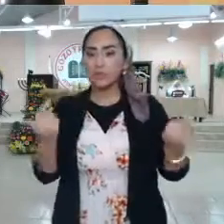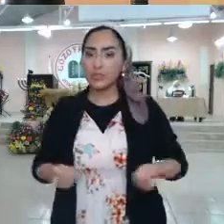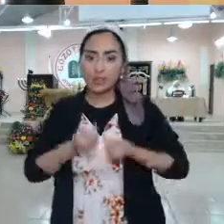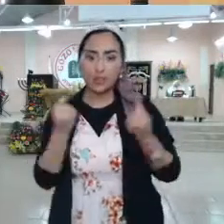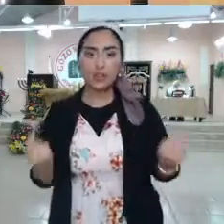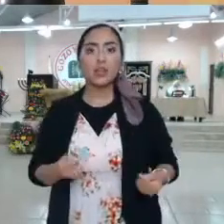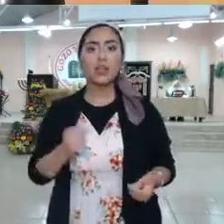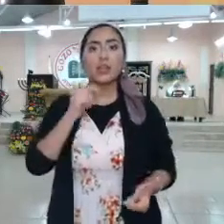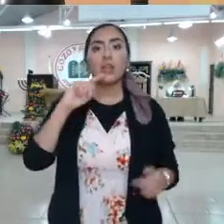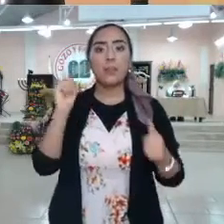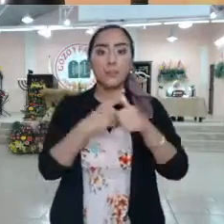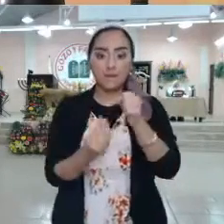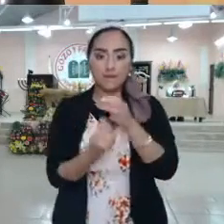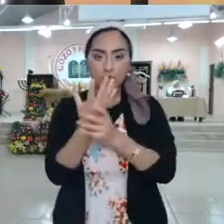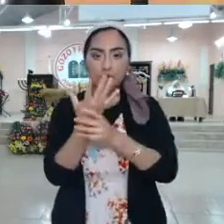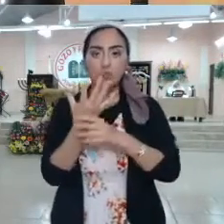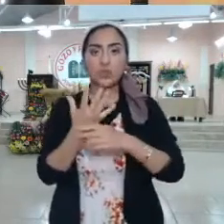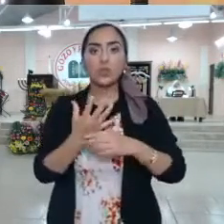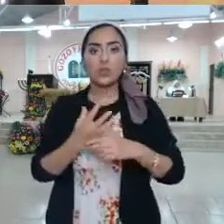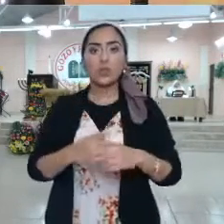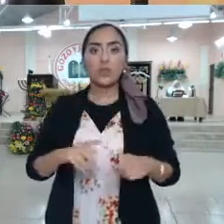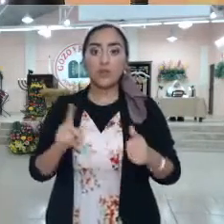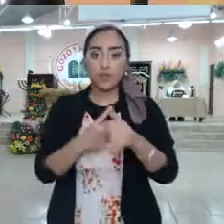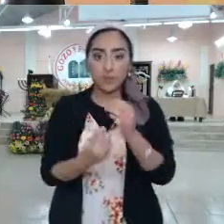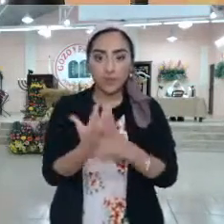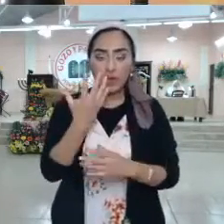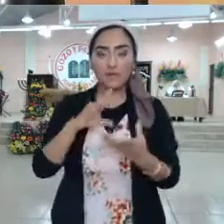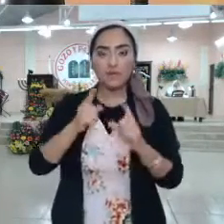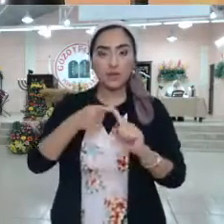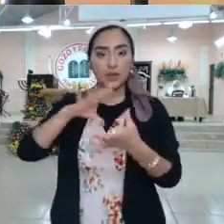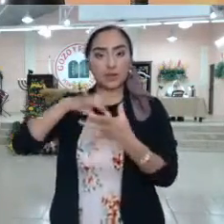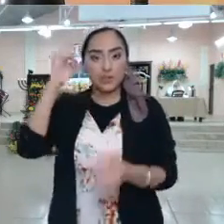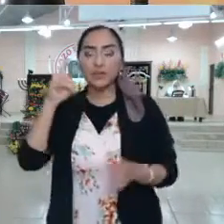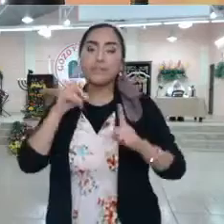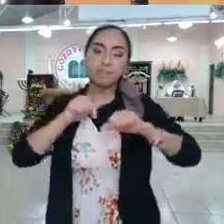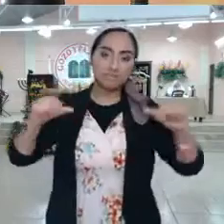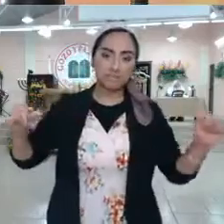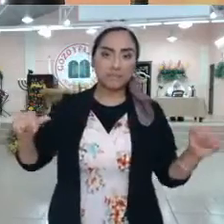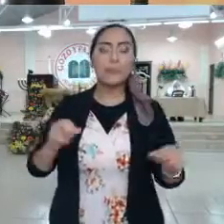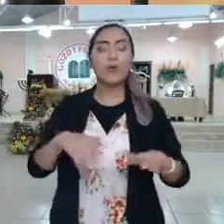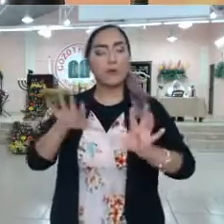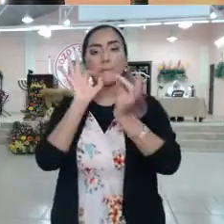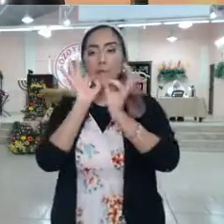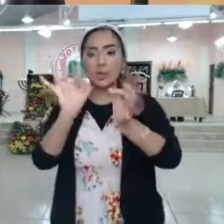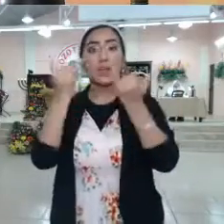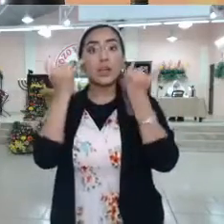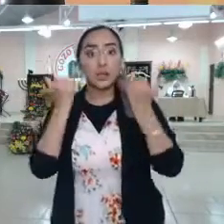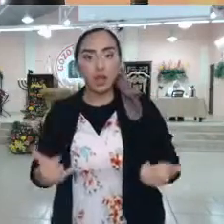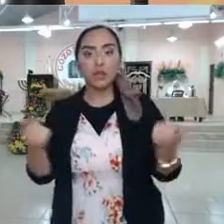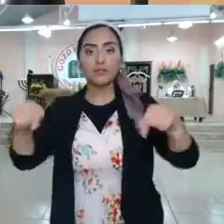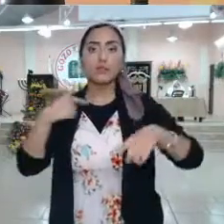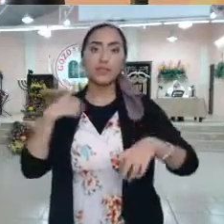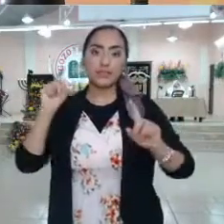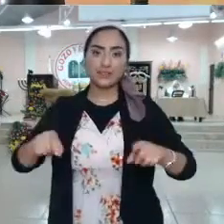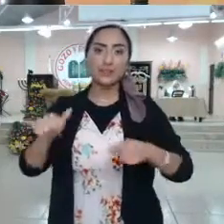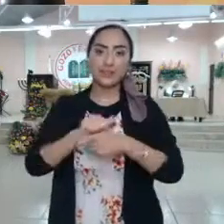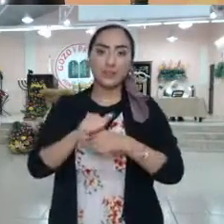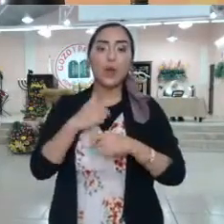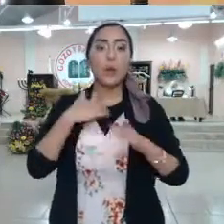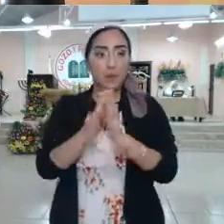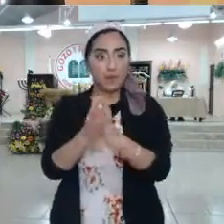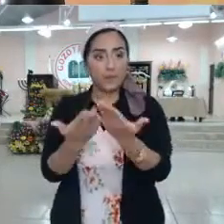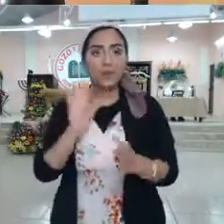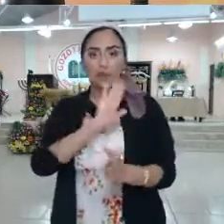without sin. Bikurim, the first fruits, we saw the spiritual fruits, etc. Well, perfect. Now it comes to